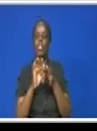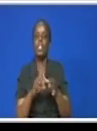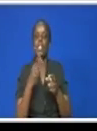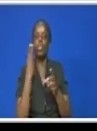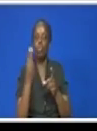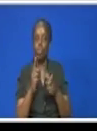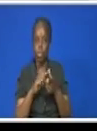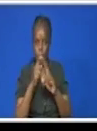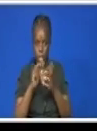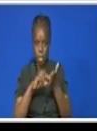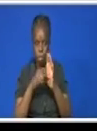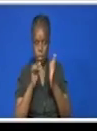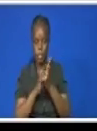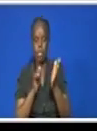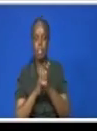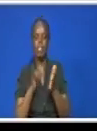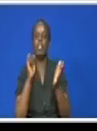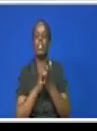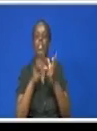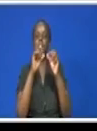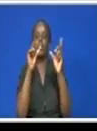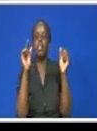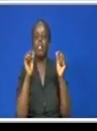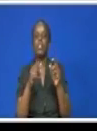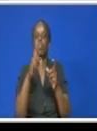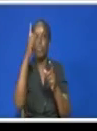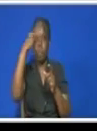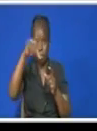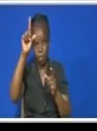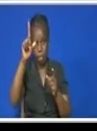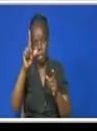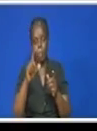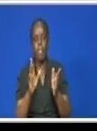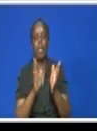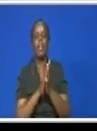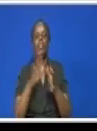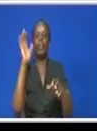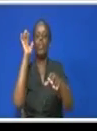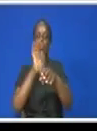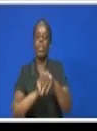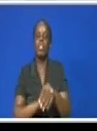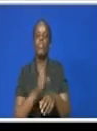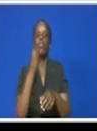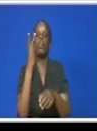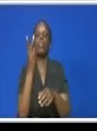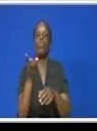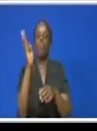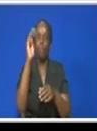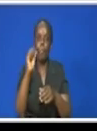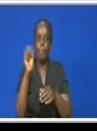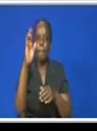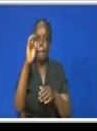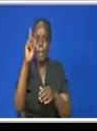2, then it means that sentence will be appropriate and you are going to get the 2 marks. So